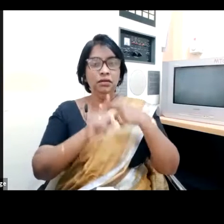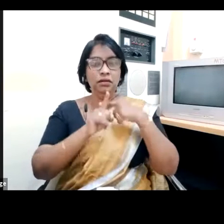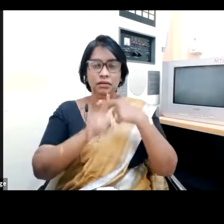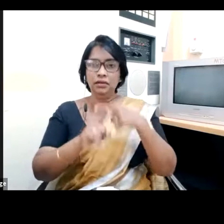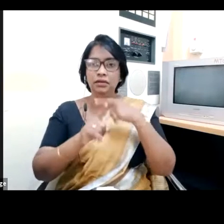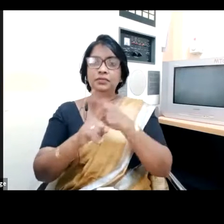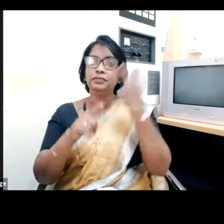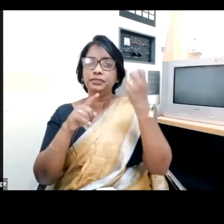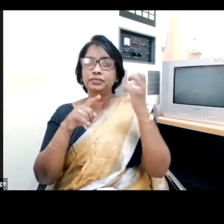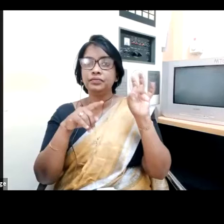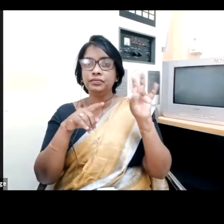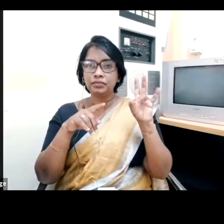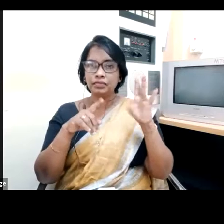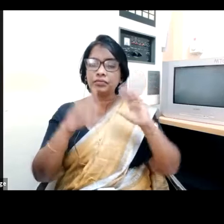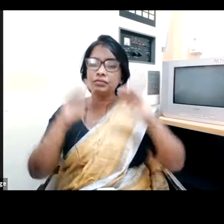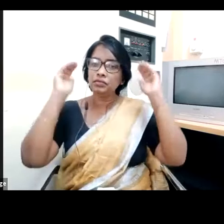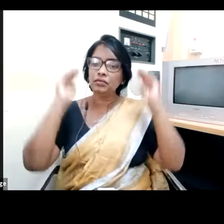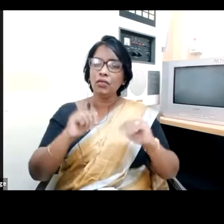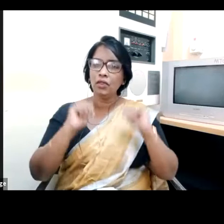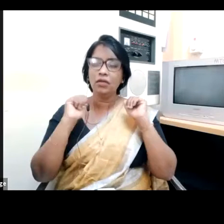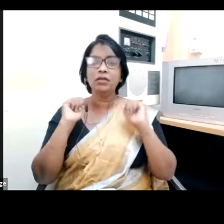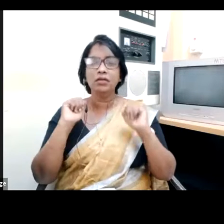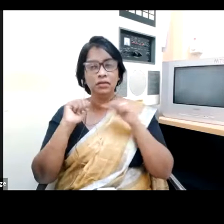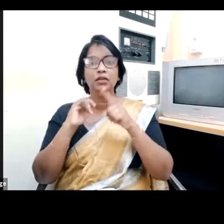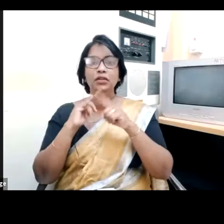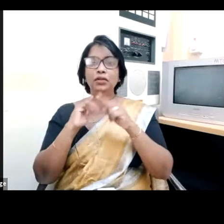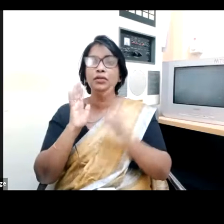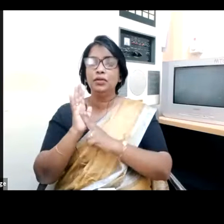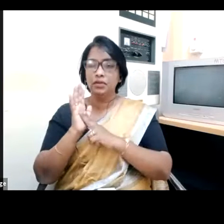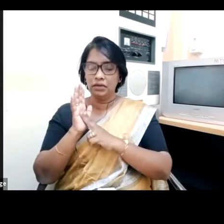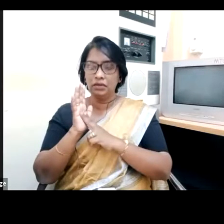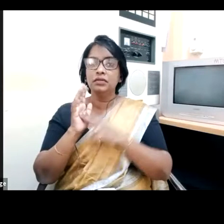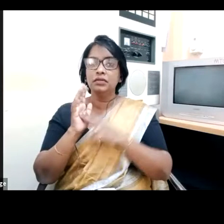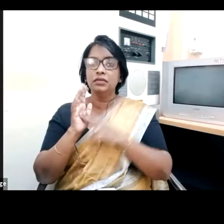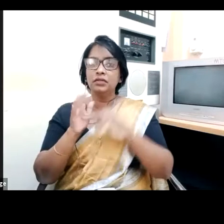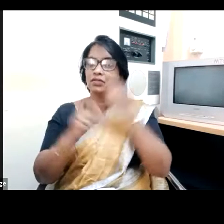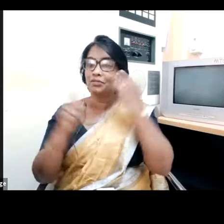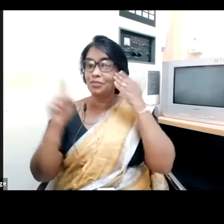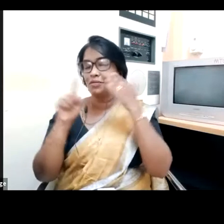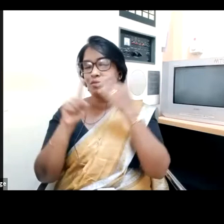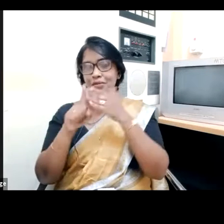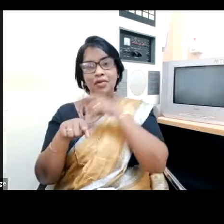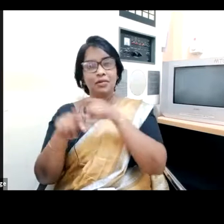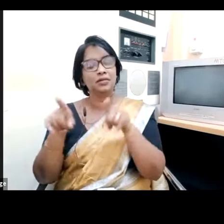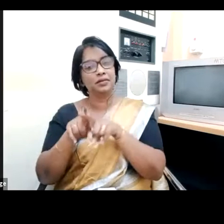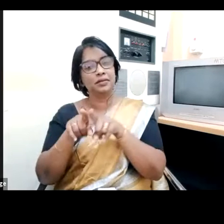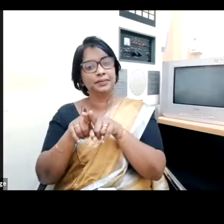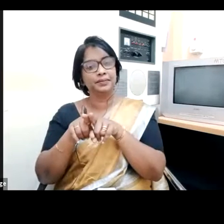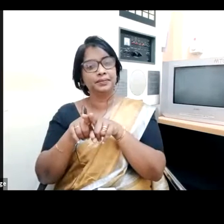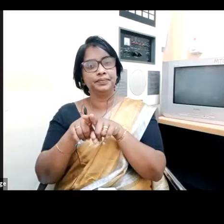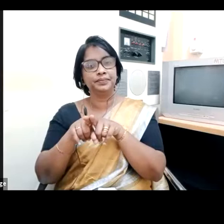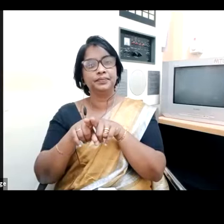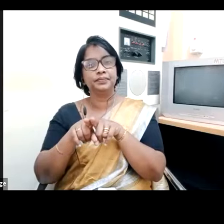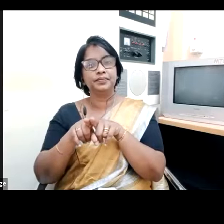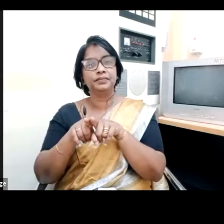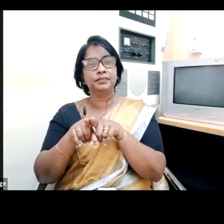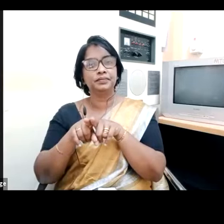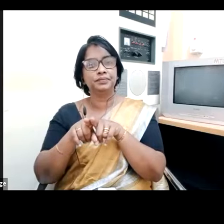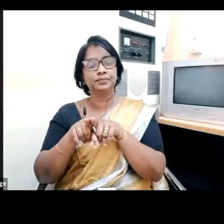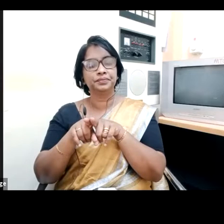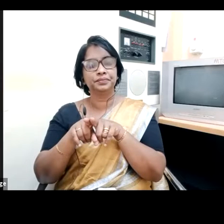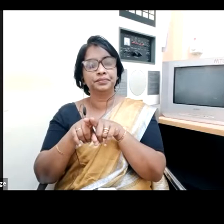the UN Global Compact, corporate climate action is central to our mission. We are driving it ambitiously through the Science-Based